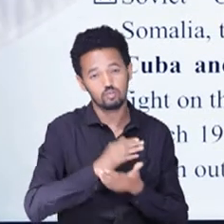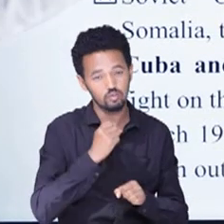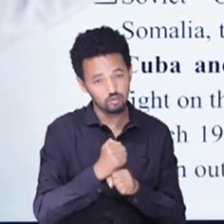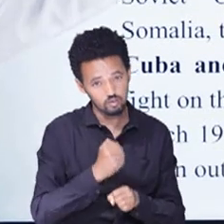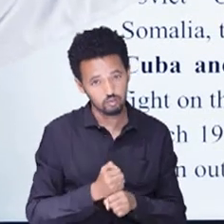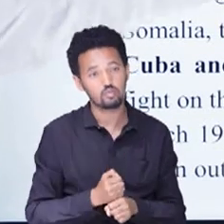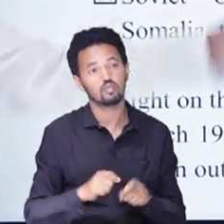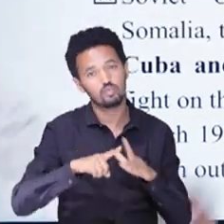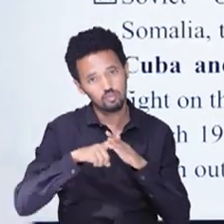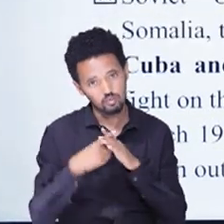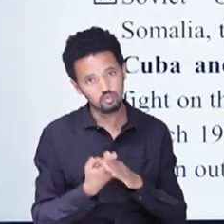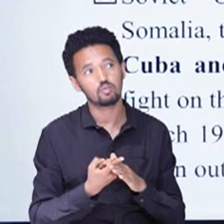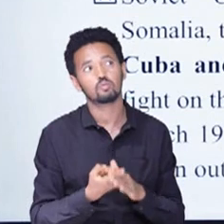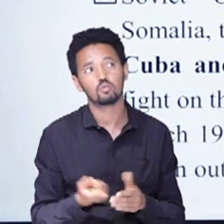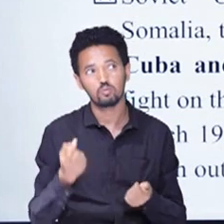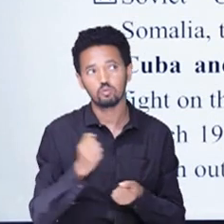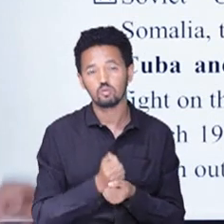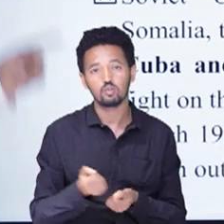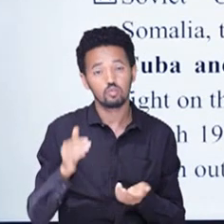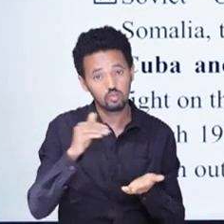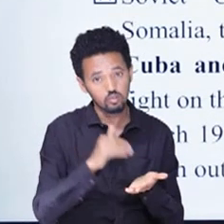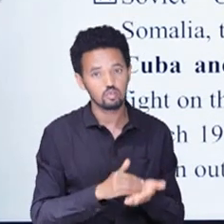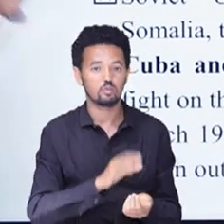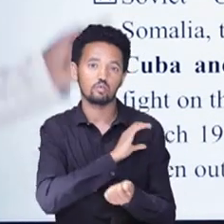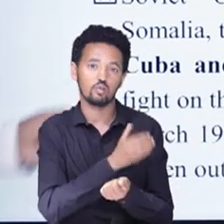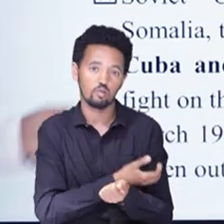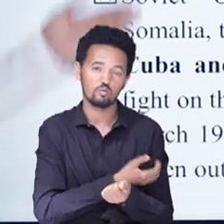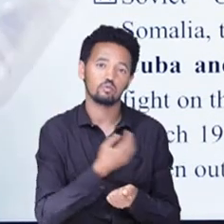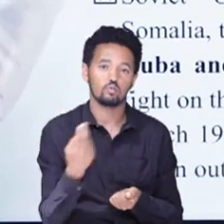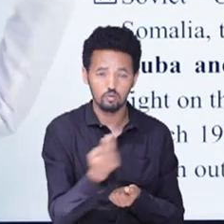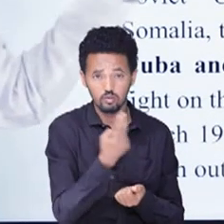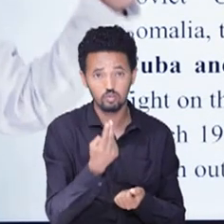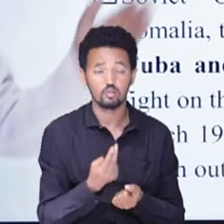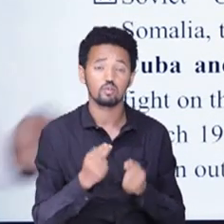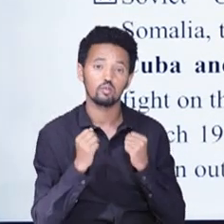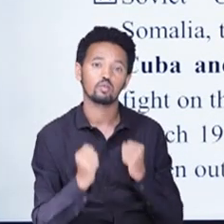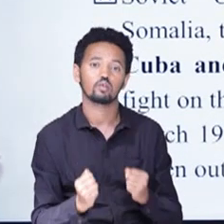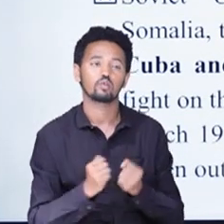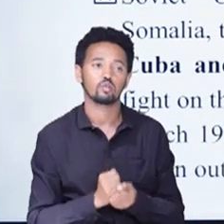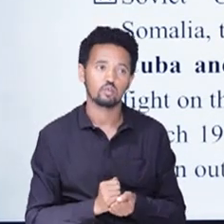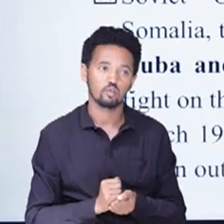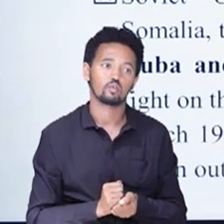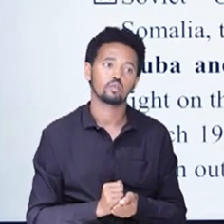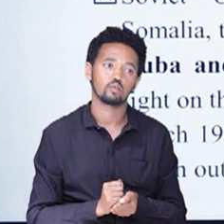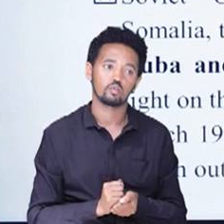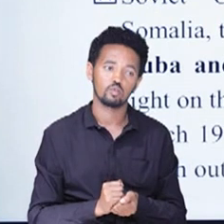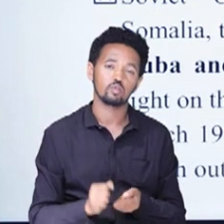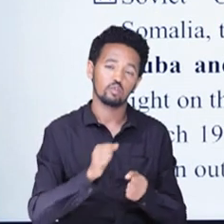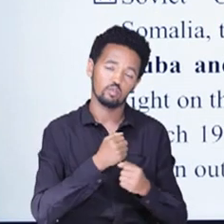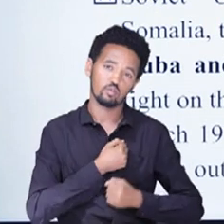of 300,000 peasant military force and hastily sent in to reinforce the regular